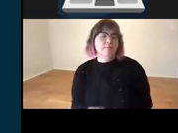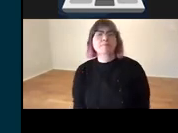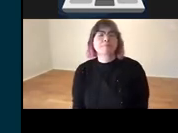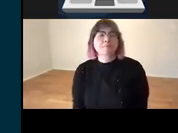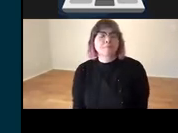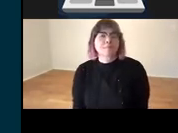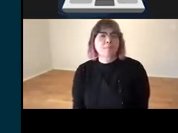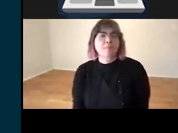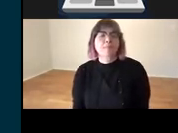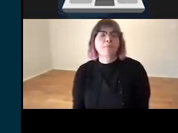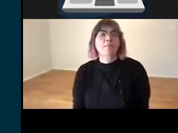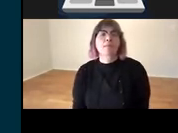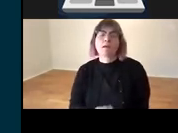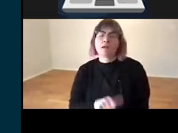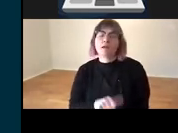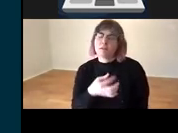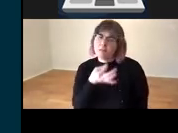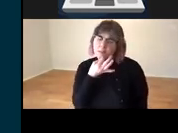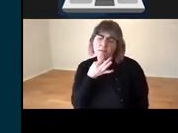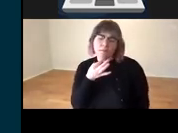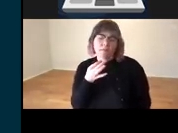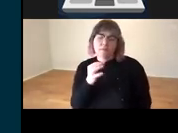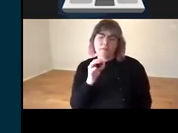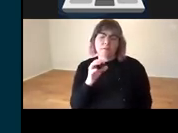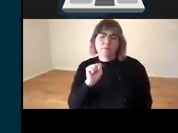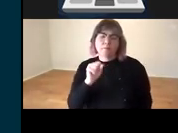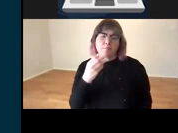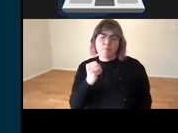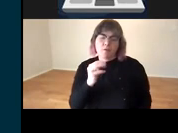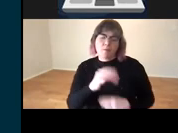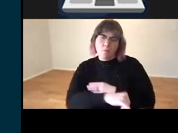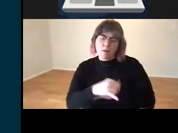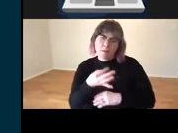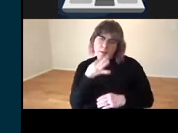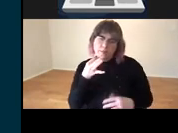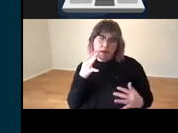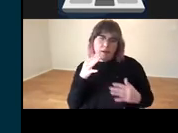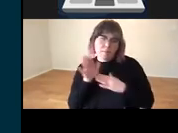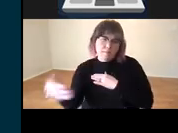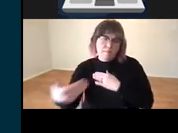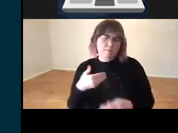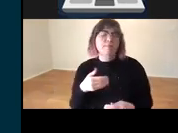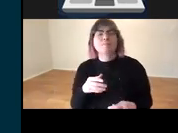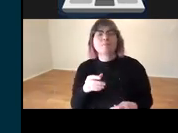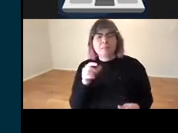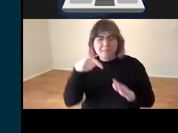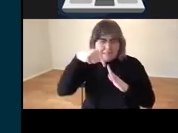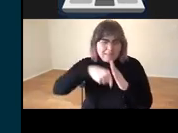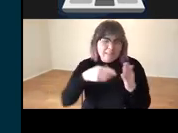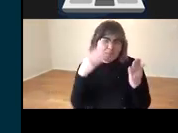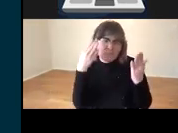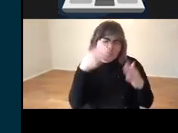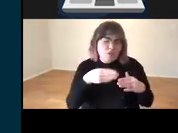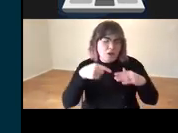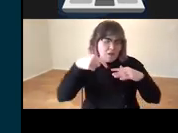one of the most efficient echolocators in the ocean is the sperm whale. And the sperm whale forages in the deep, dark abysses of the ocean, the